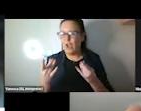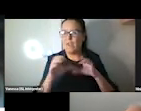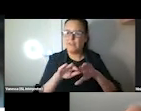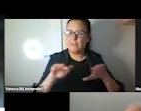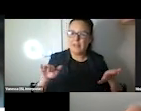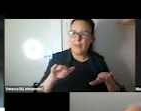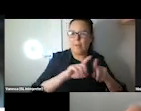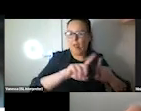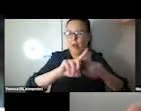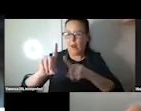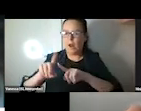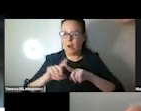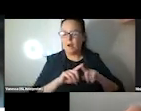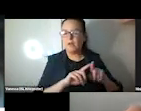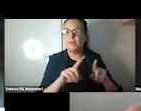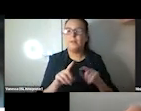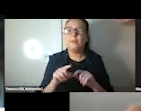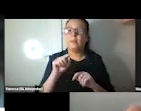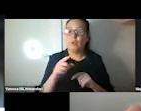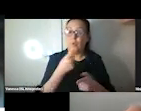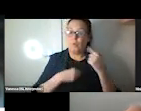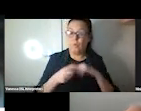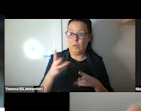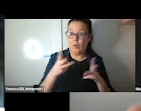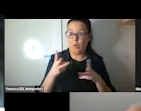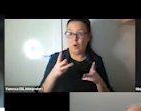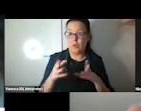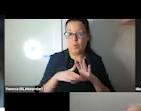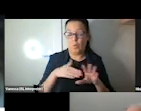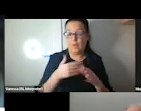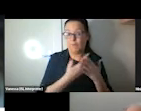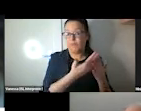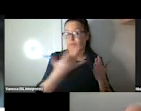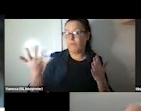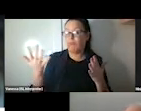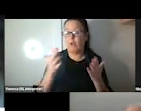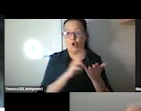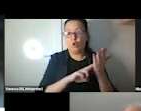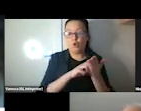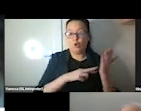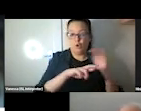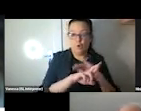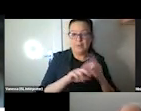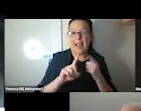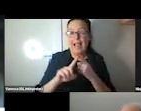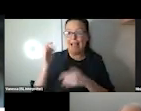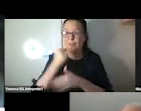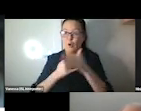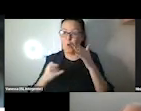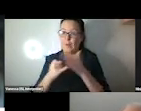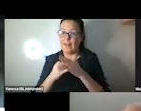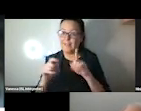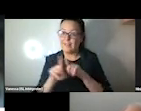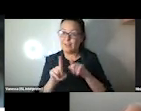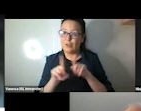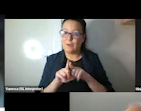with users and other organizations as well in arriving at the final scheme. So I